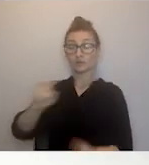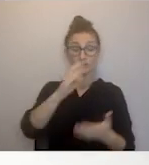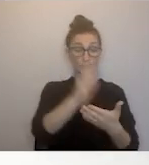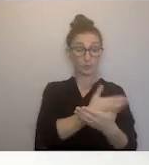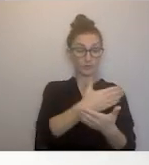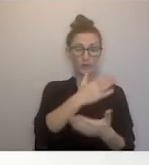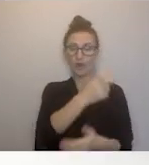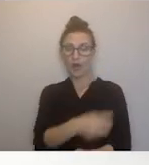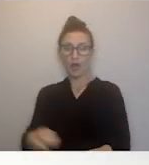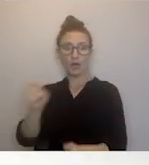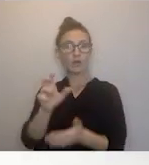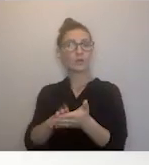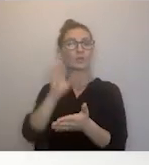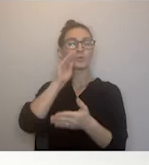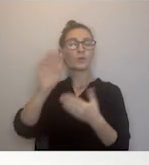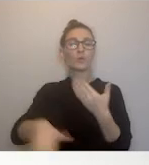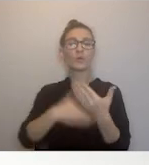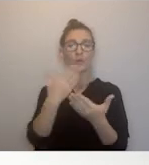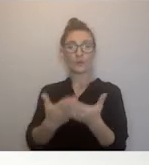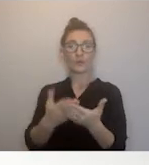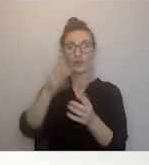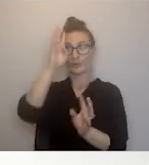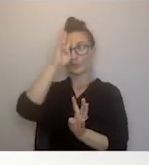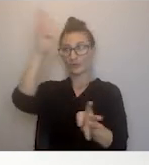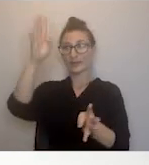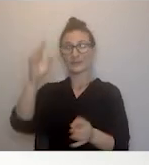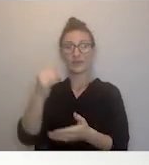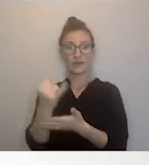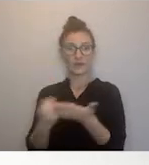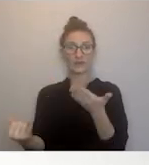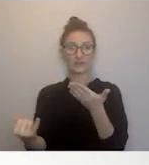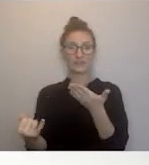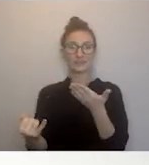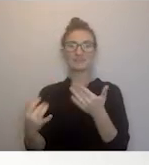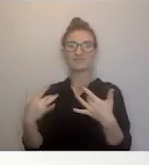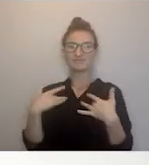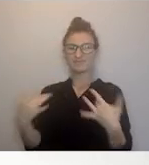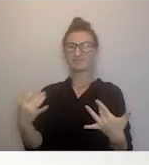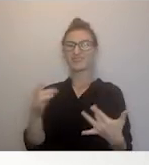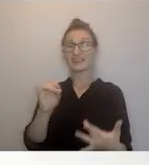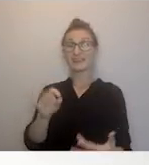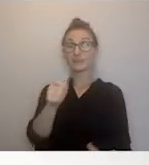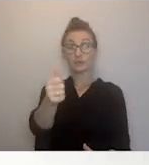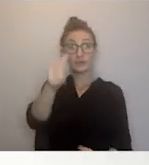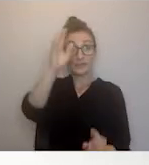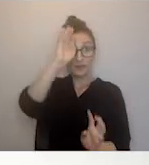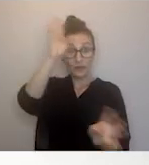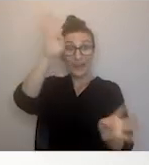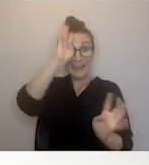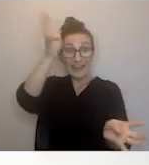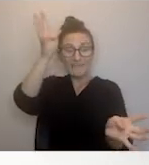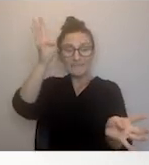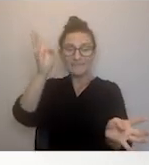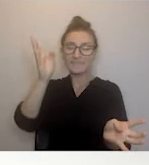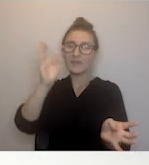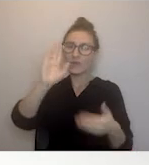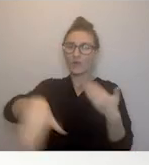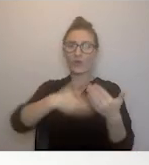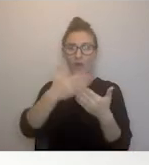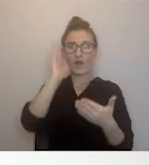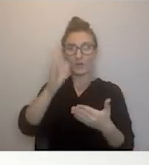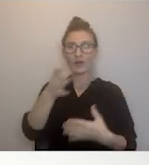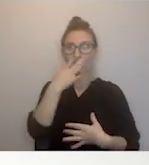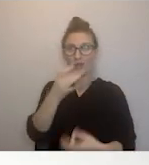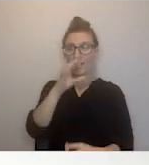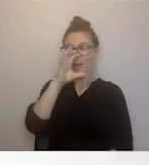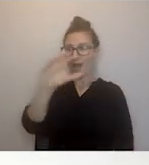moved from just music into learning all of the creative arts, because generally if you're a creative person, everything's going to spark interest and joy for